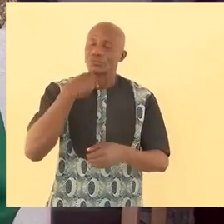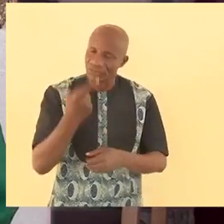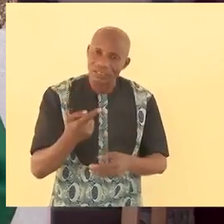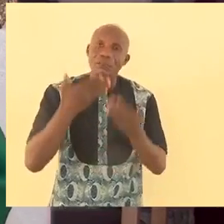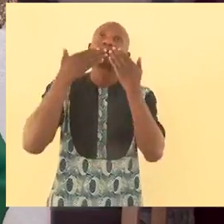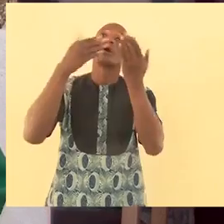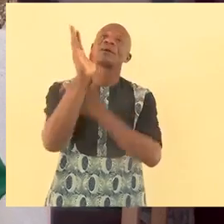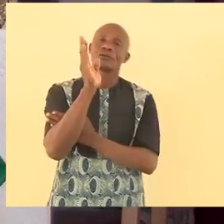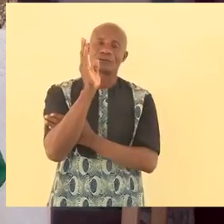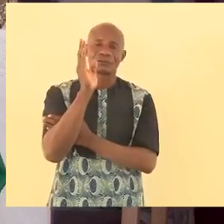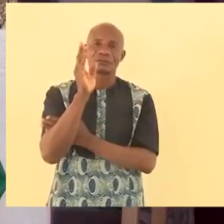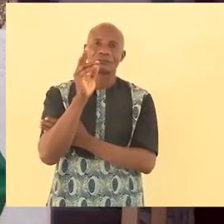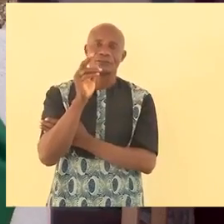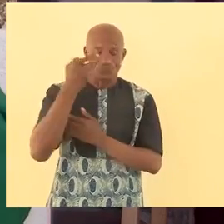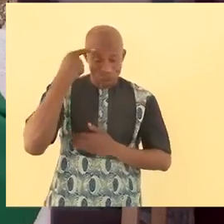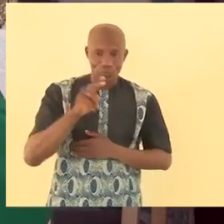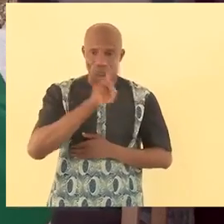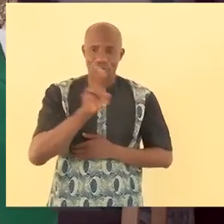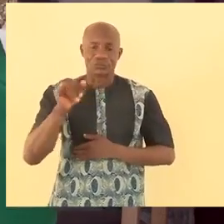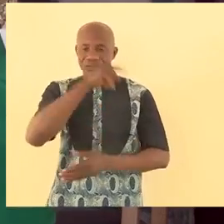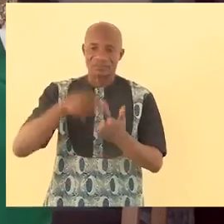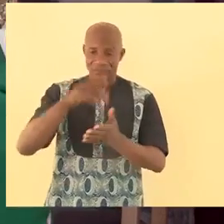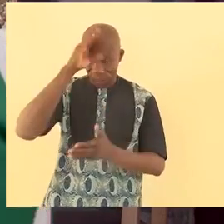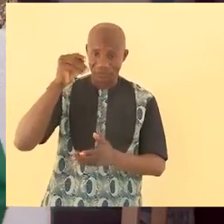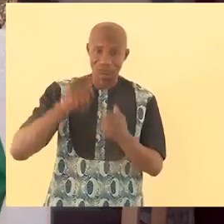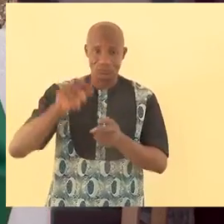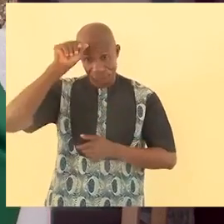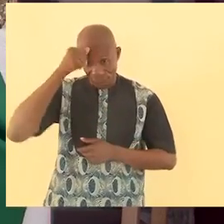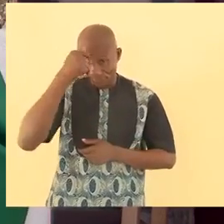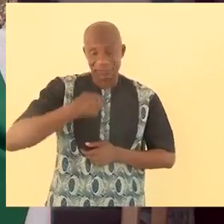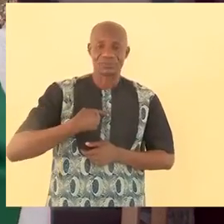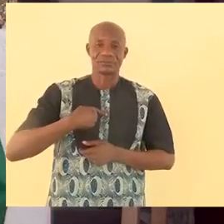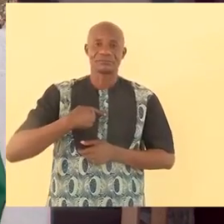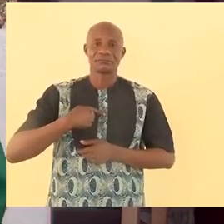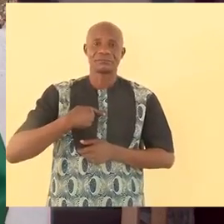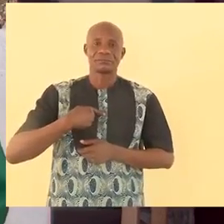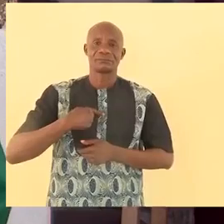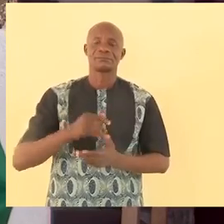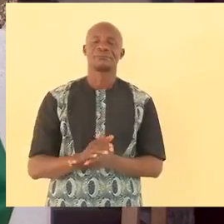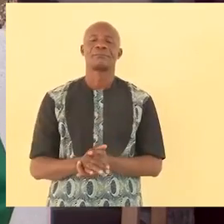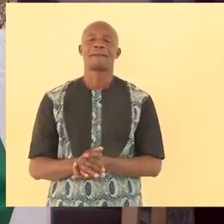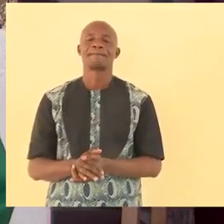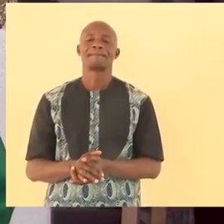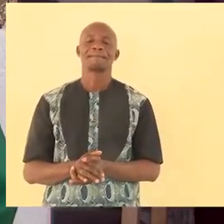for using this man to remind me of what exactly I am, a channel.